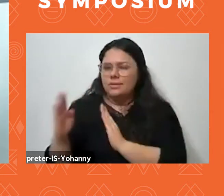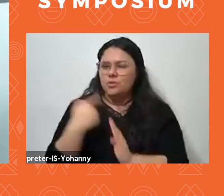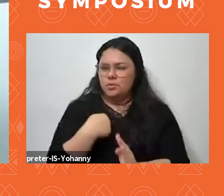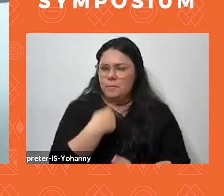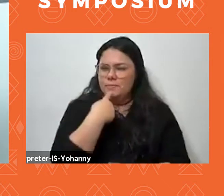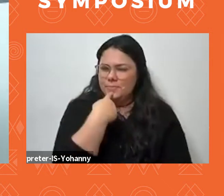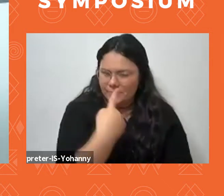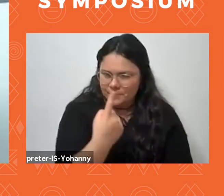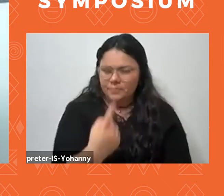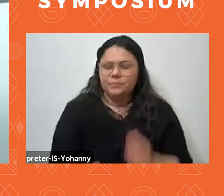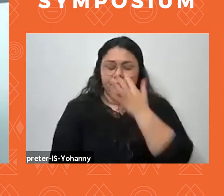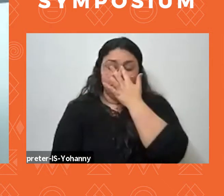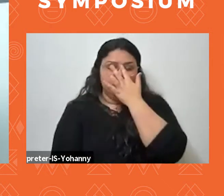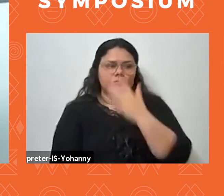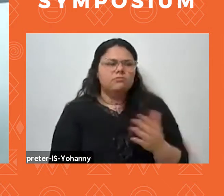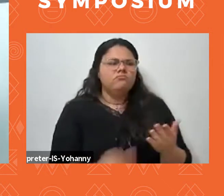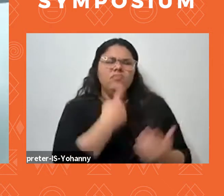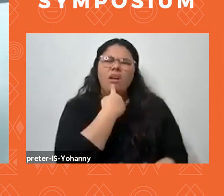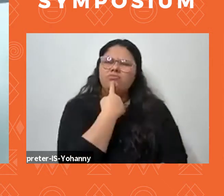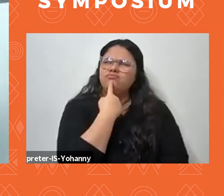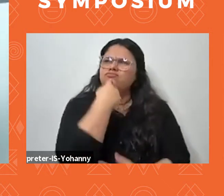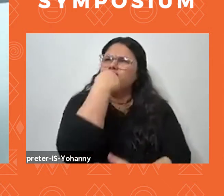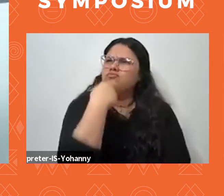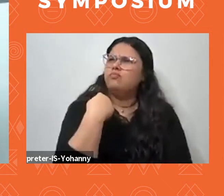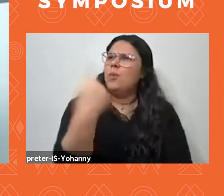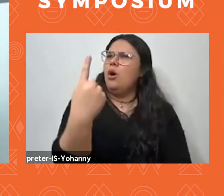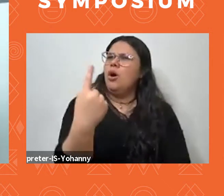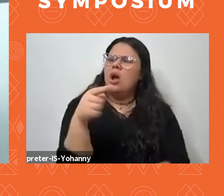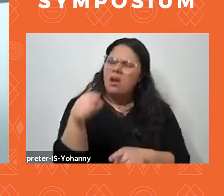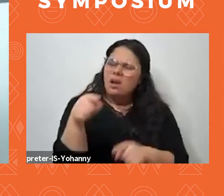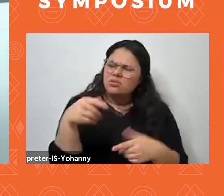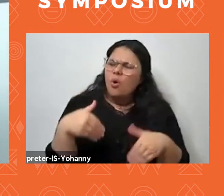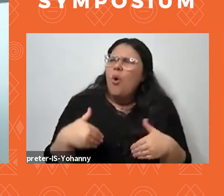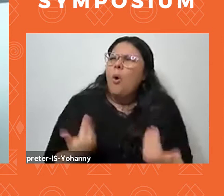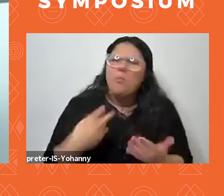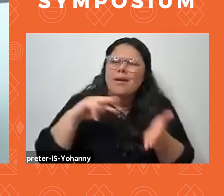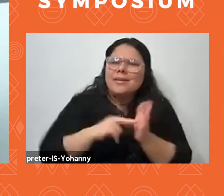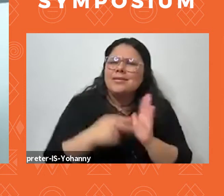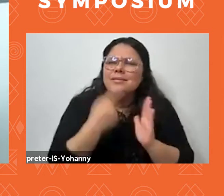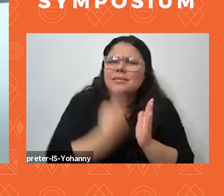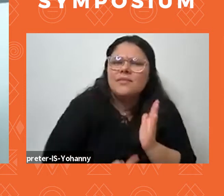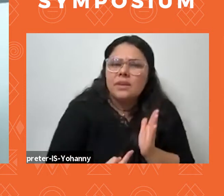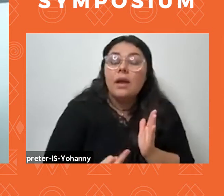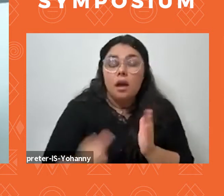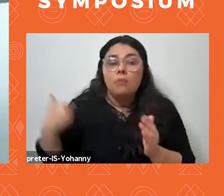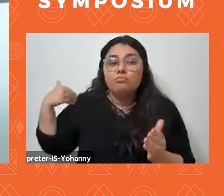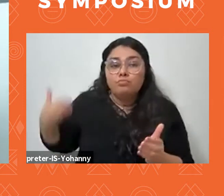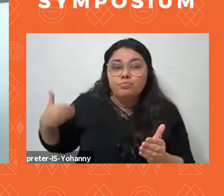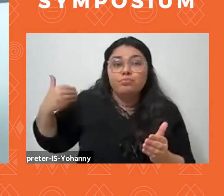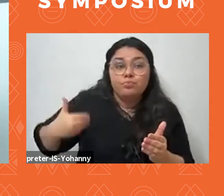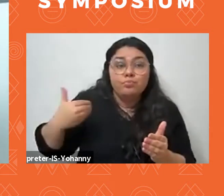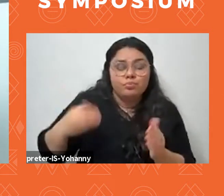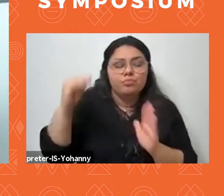of developing the declaration. We're going to get that. And then I can't wait for a live reading of the Ubuntu declaration in all